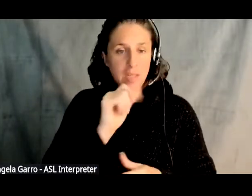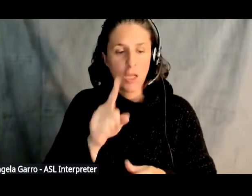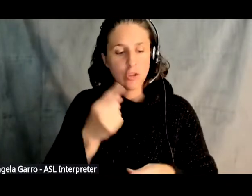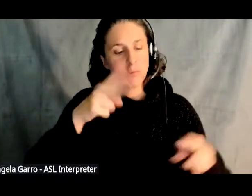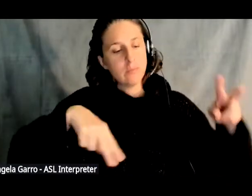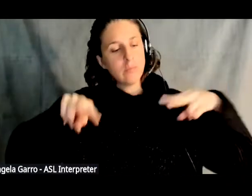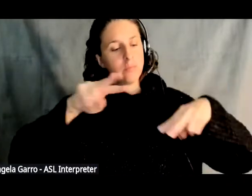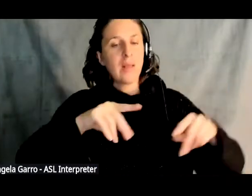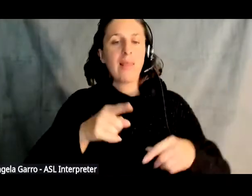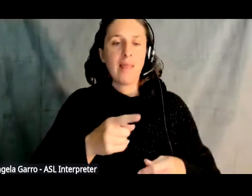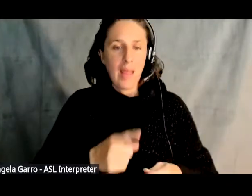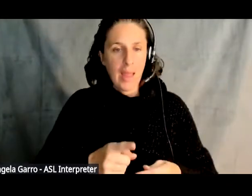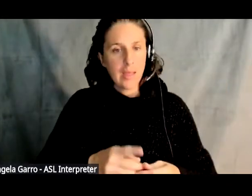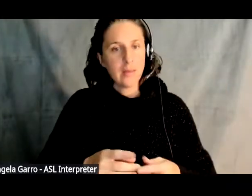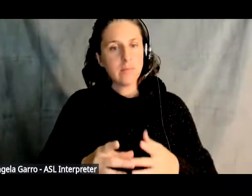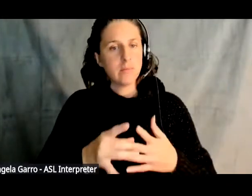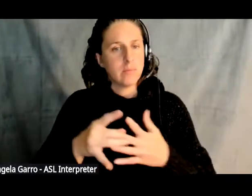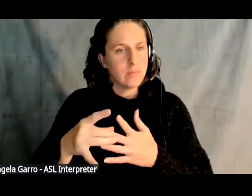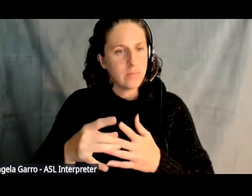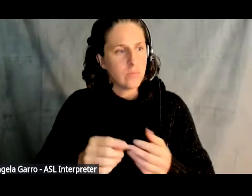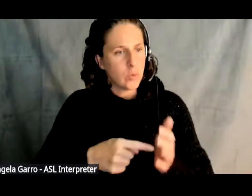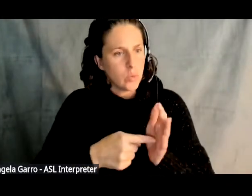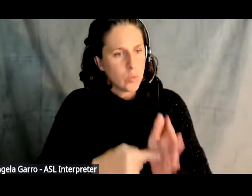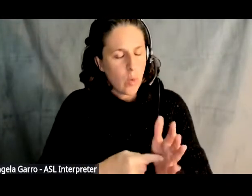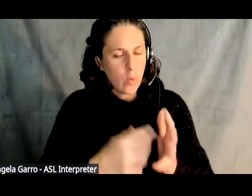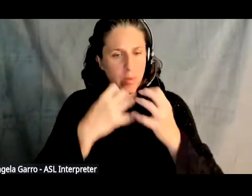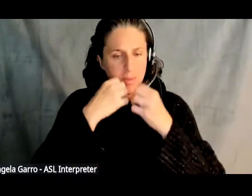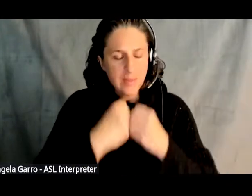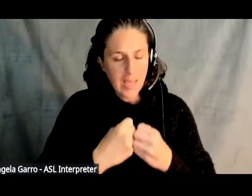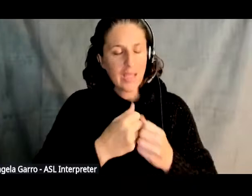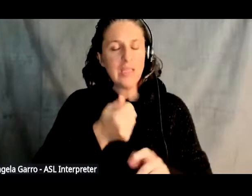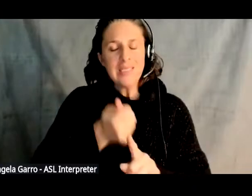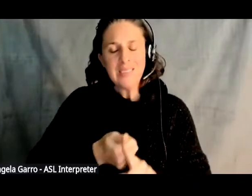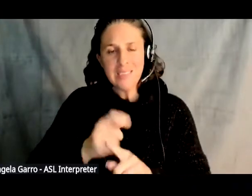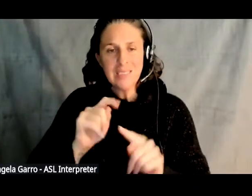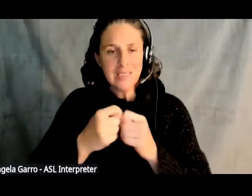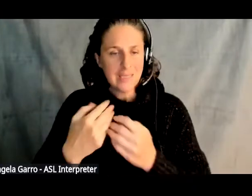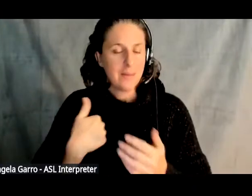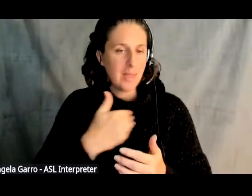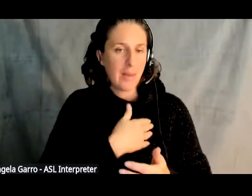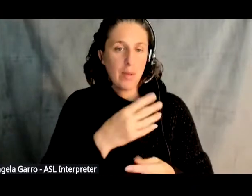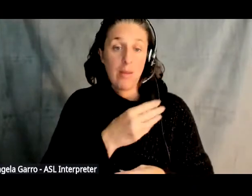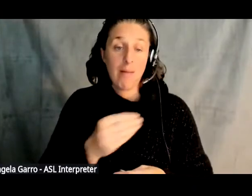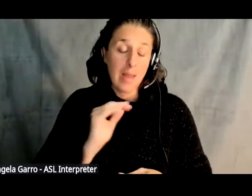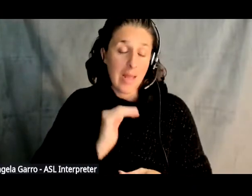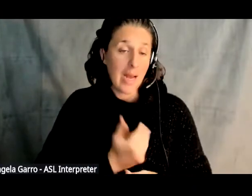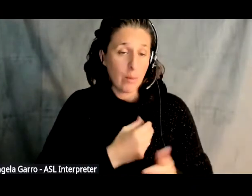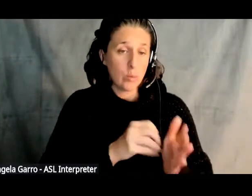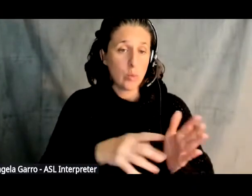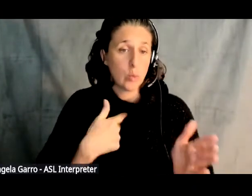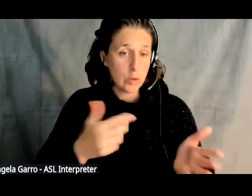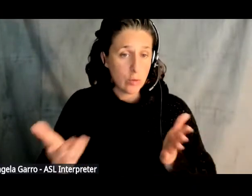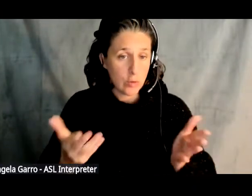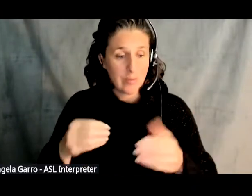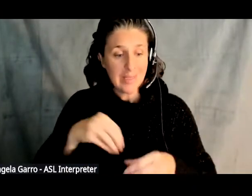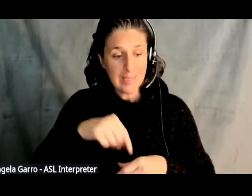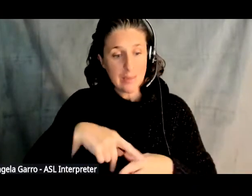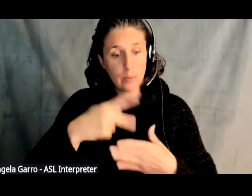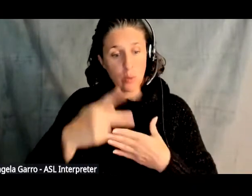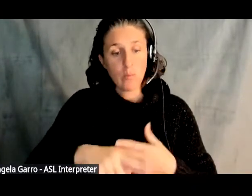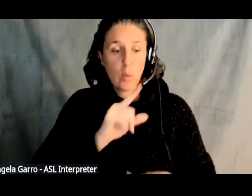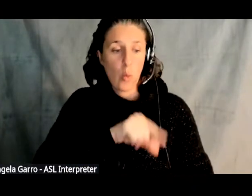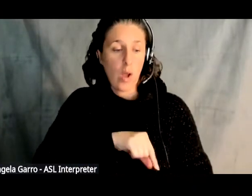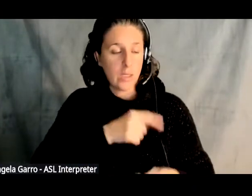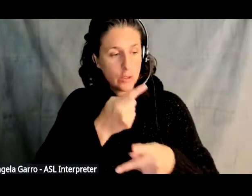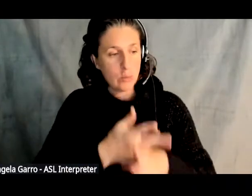they inspire, guide, and care about the well-being of each team member and the students we serve. In this program, quality supervision